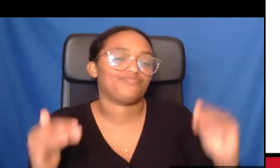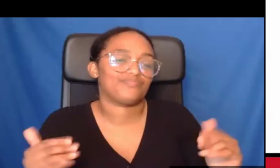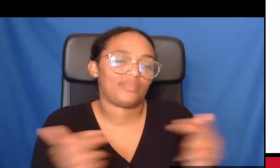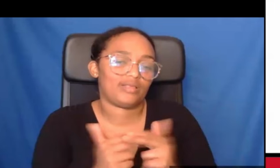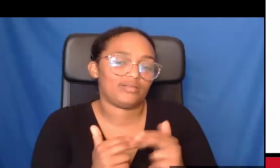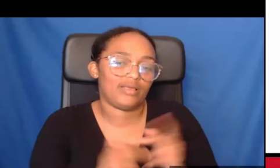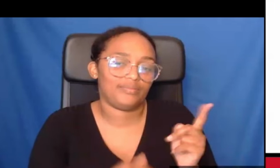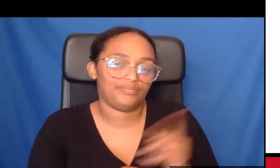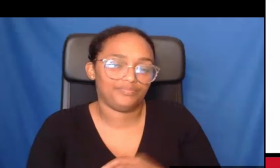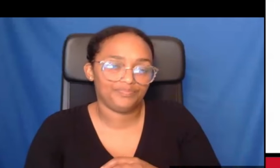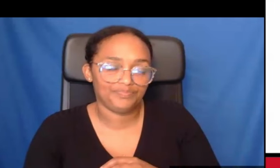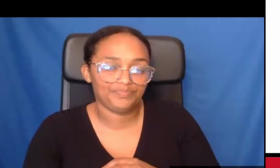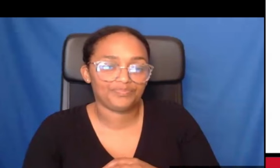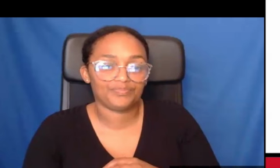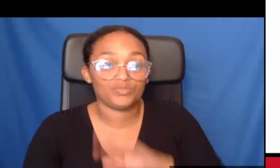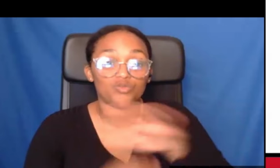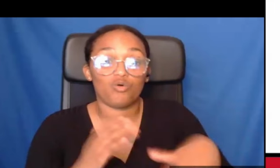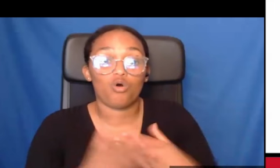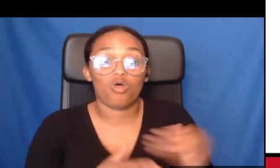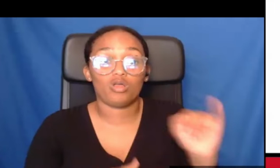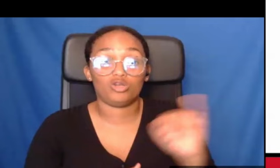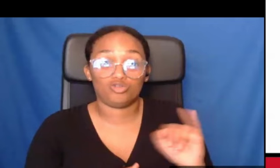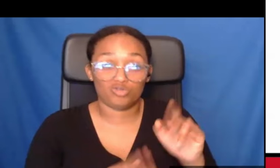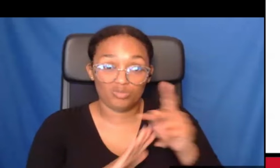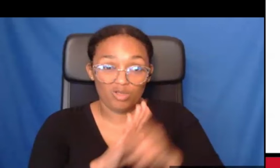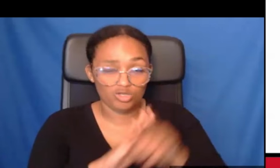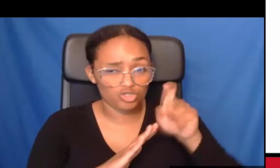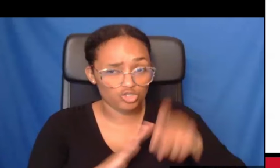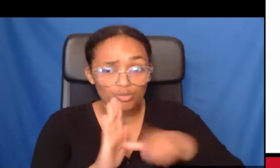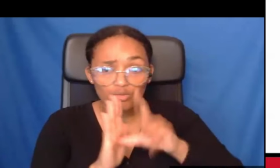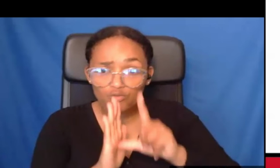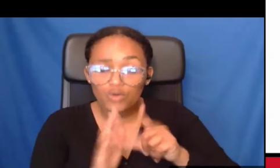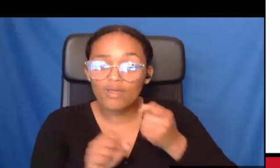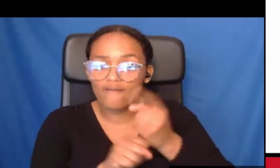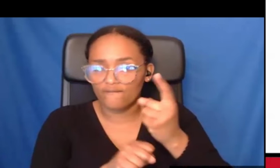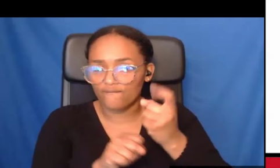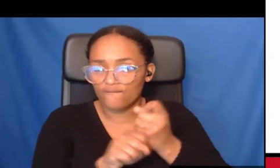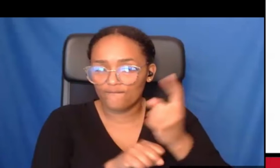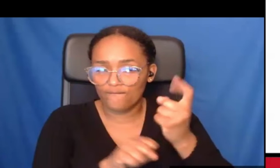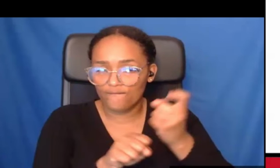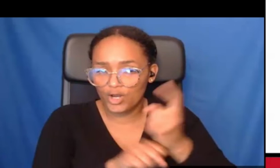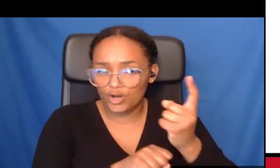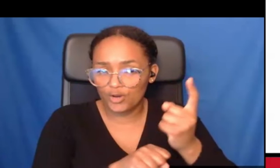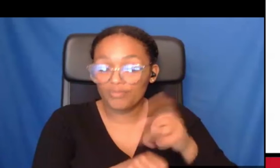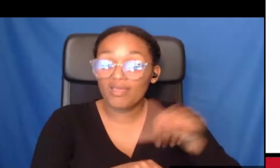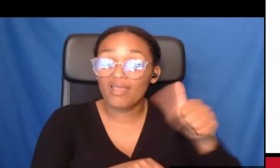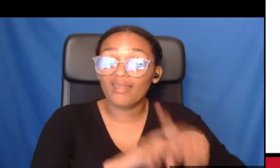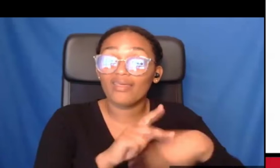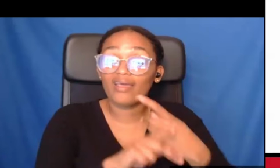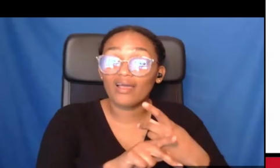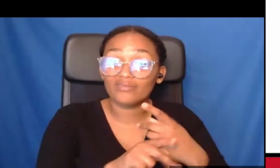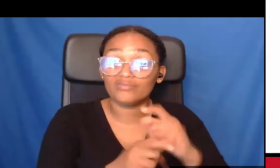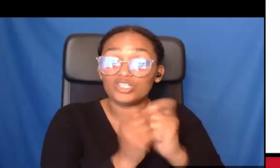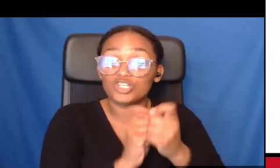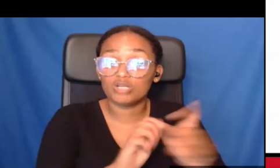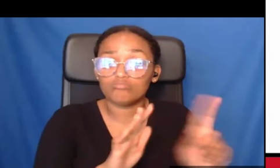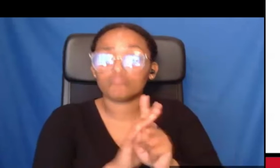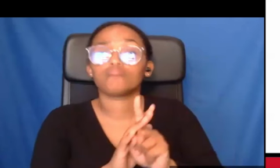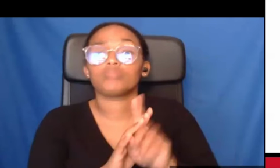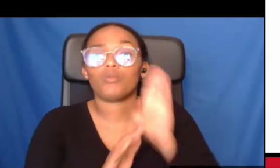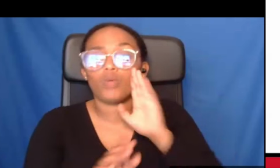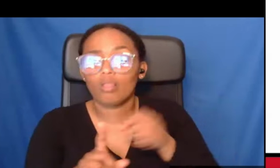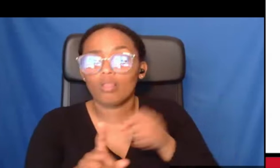Review all insurance policies each year and note any changes that may affect your coverage costs.